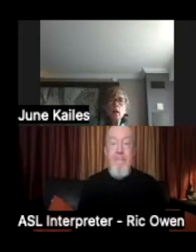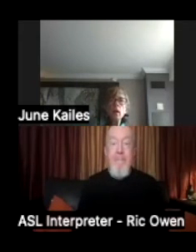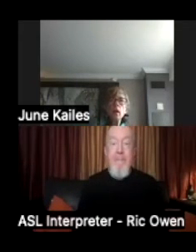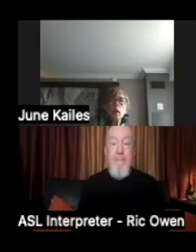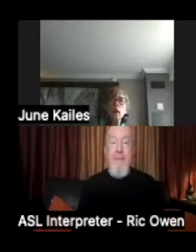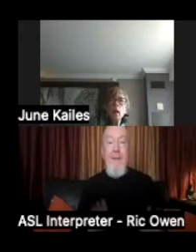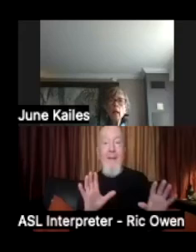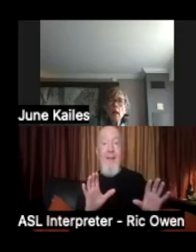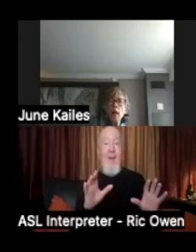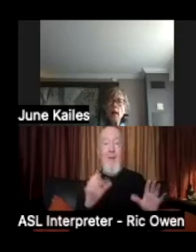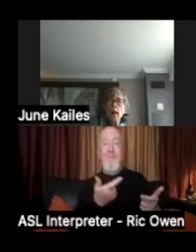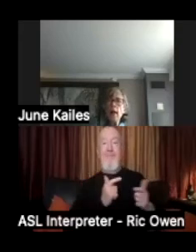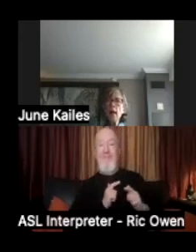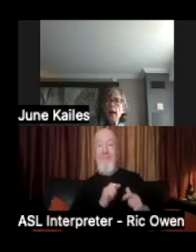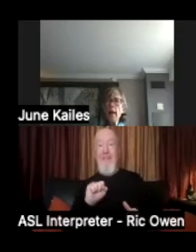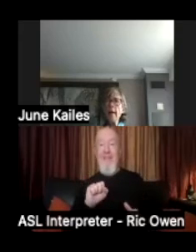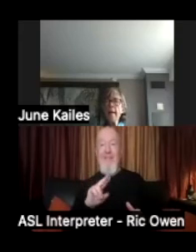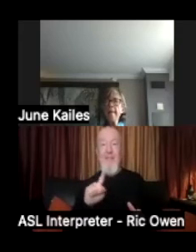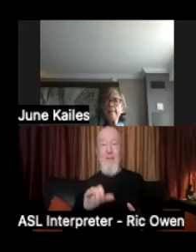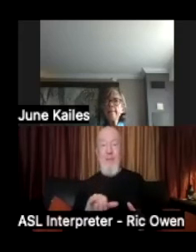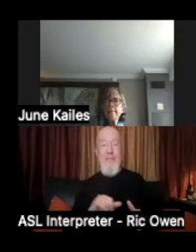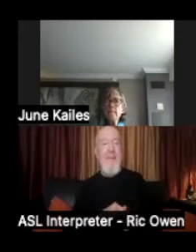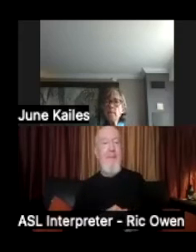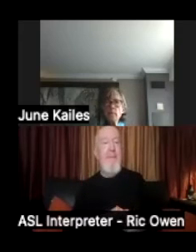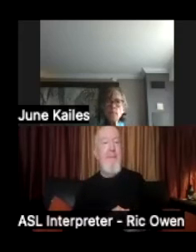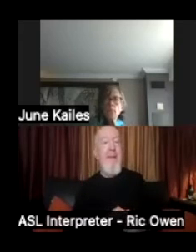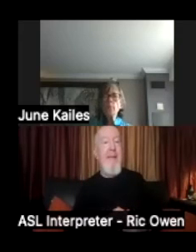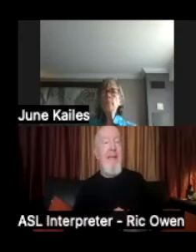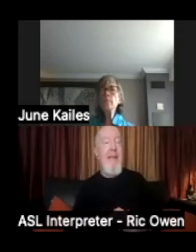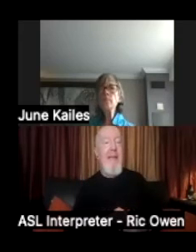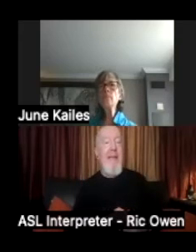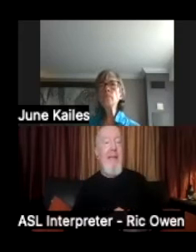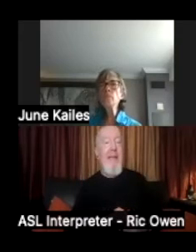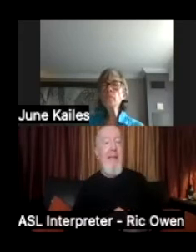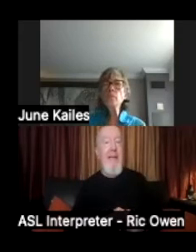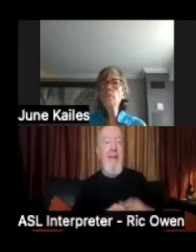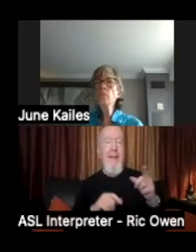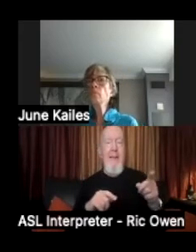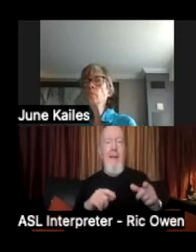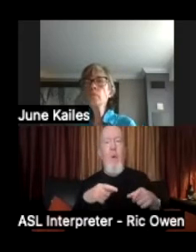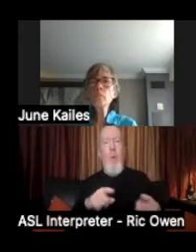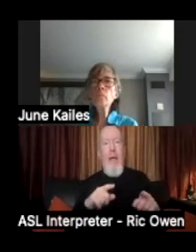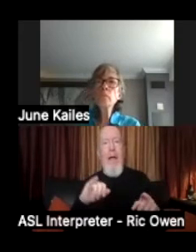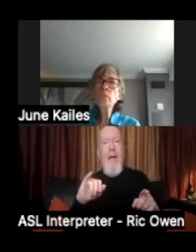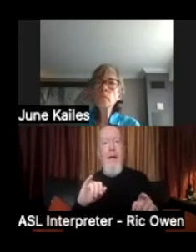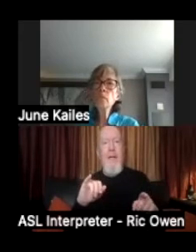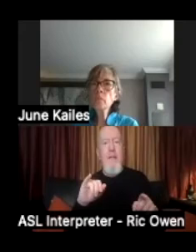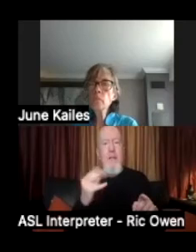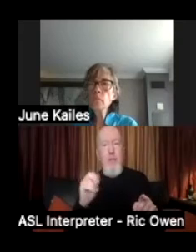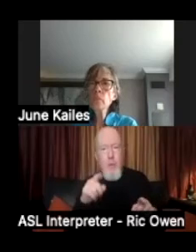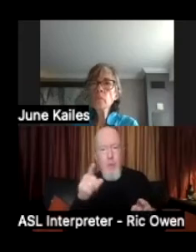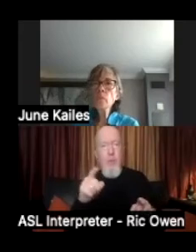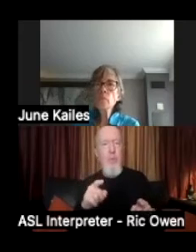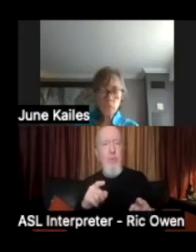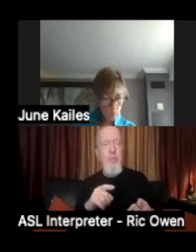Oh, certainly. Thank you. I just, as Julie is talking and as you were talking and as we learned